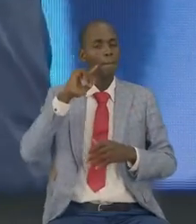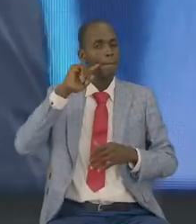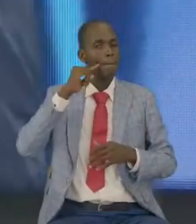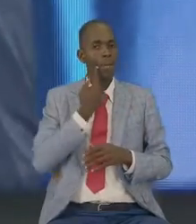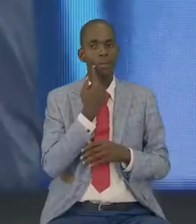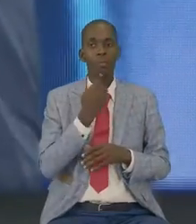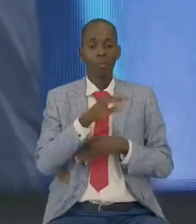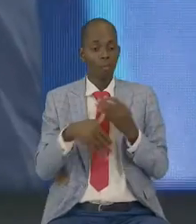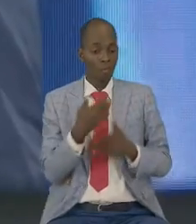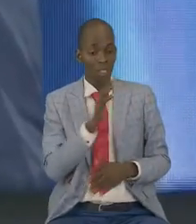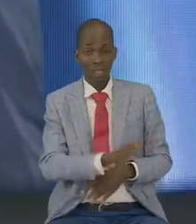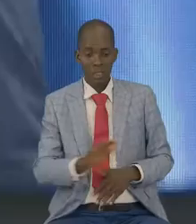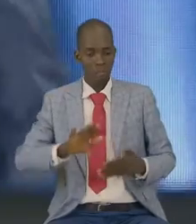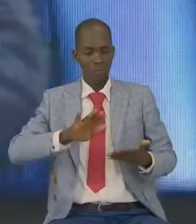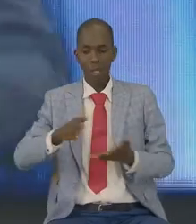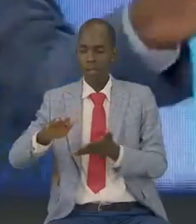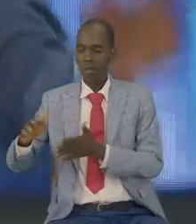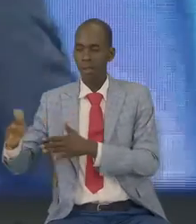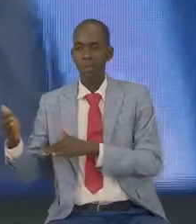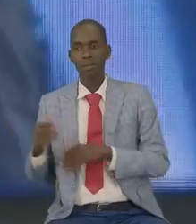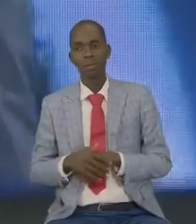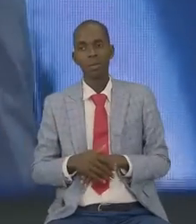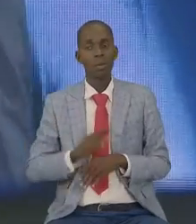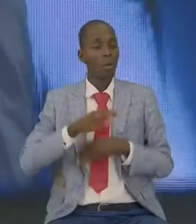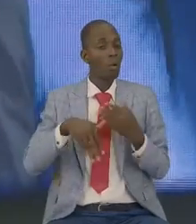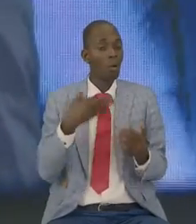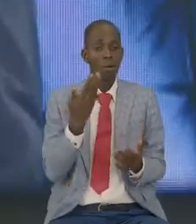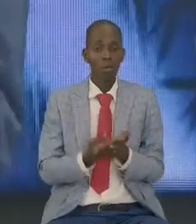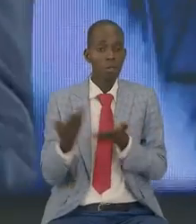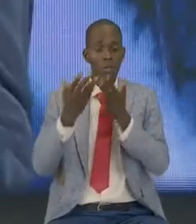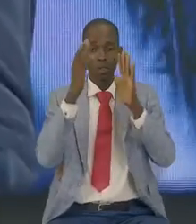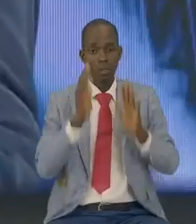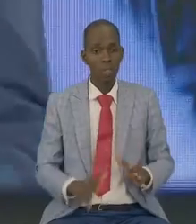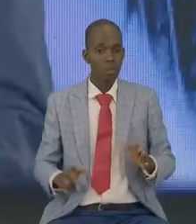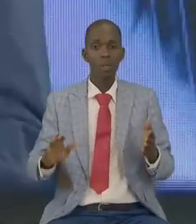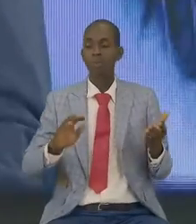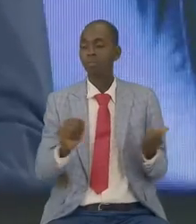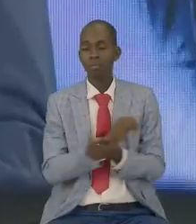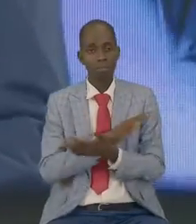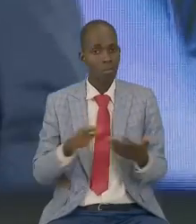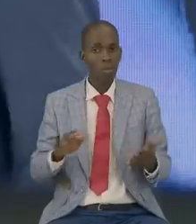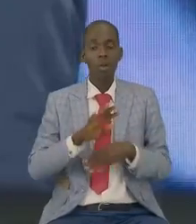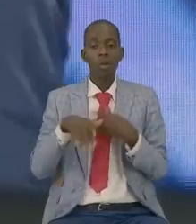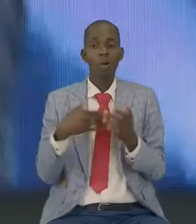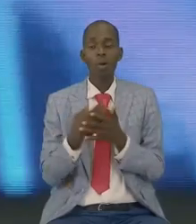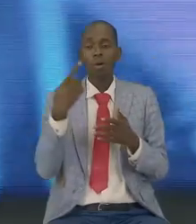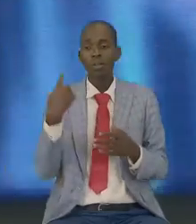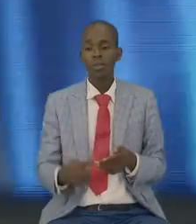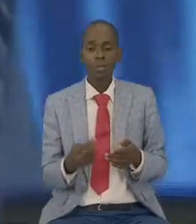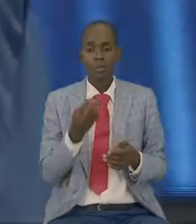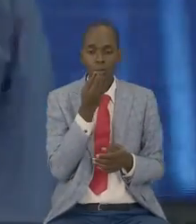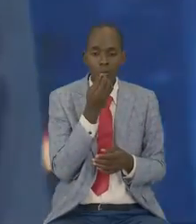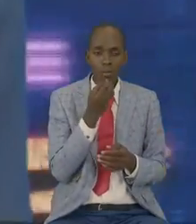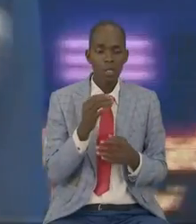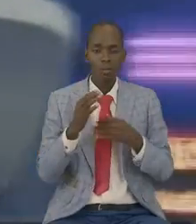the children gone. All the servants gone. All the crops burnt up. That's enough